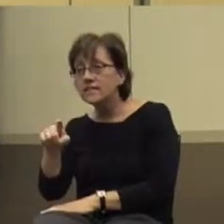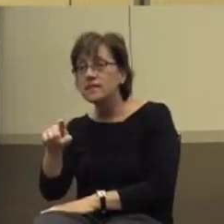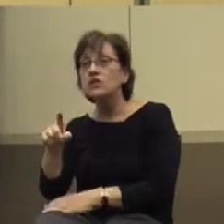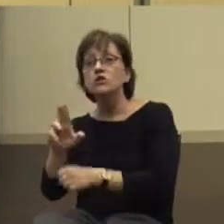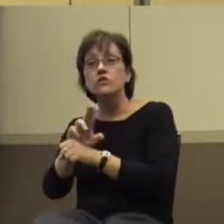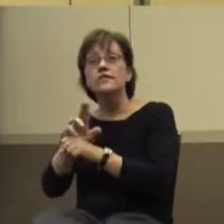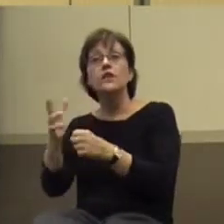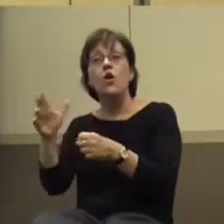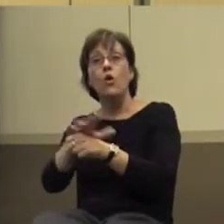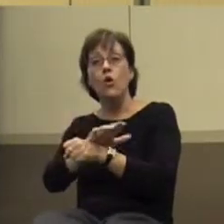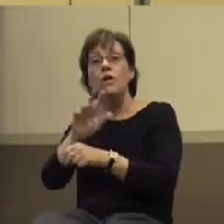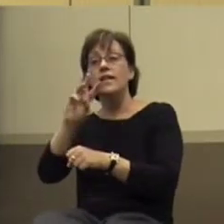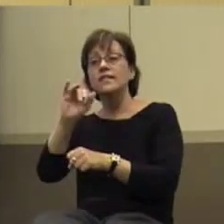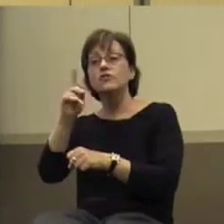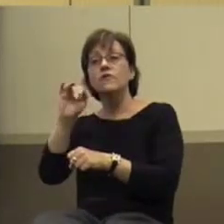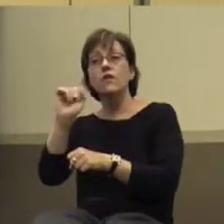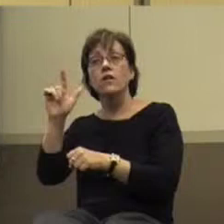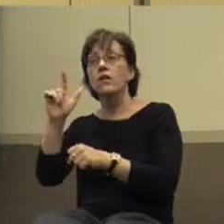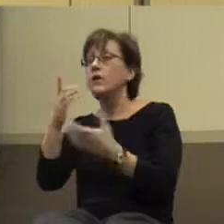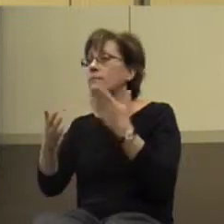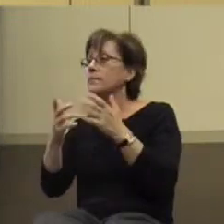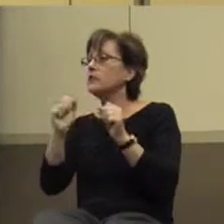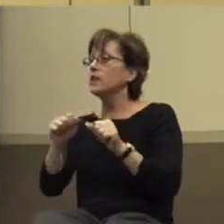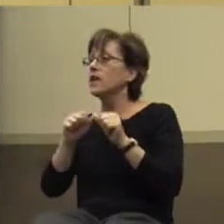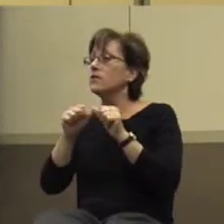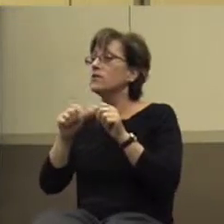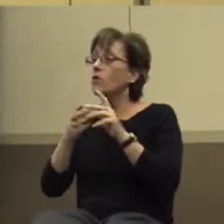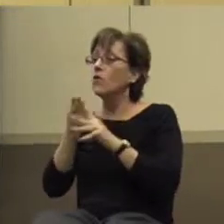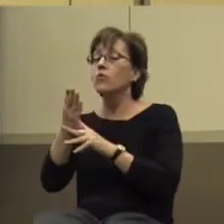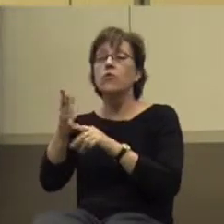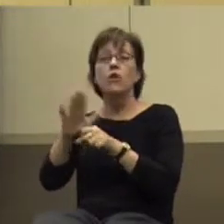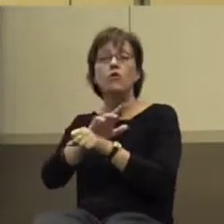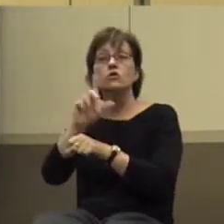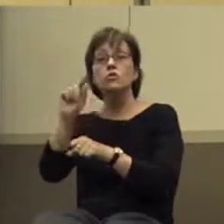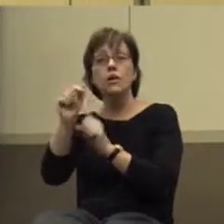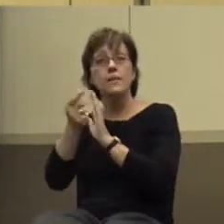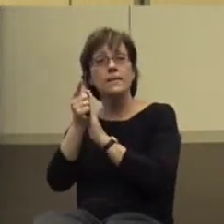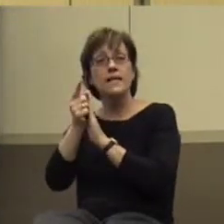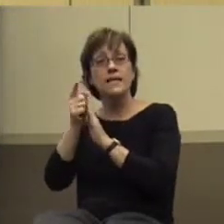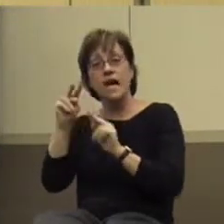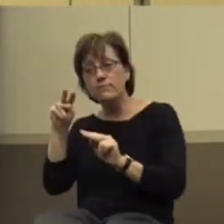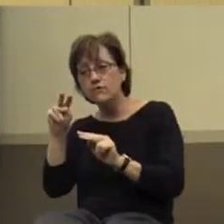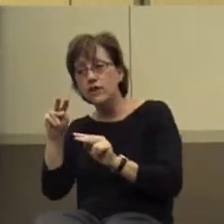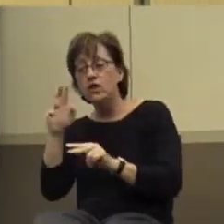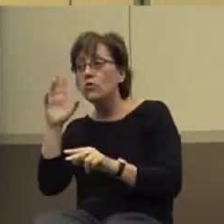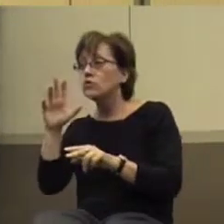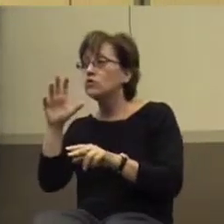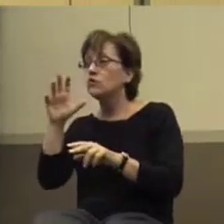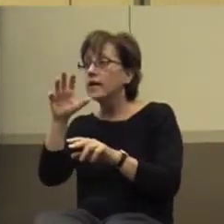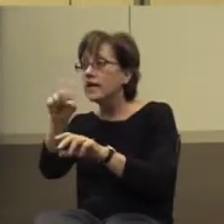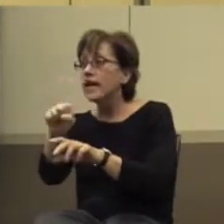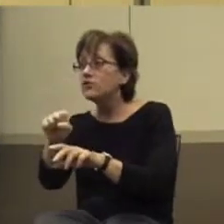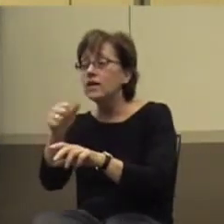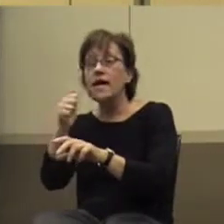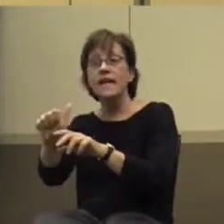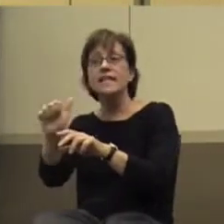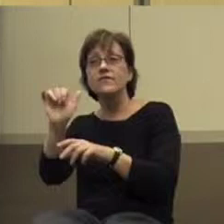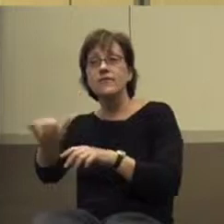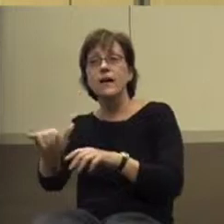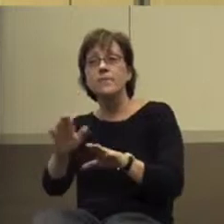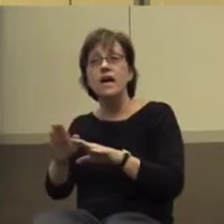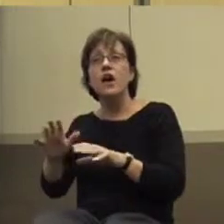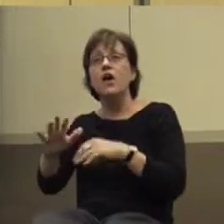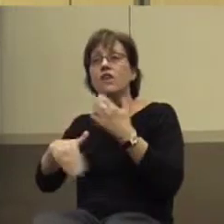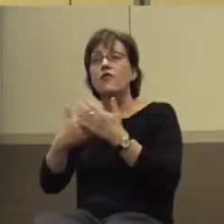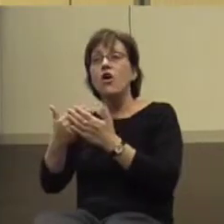observation, and would you catch any of that behavior if all of those out of seats were 10 seconds each? No,